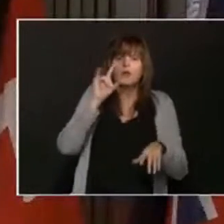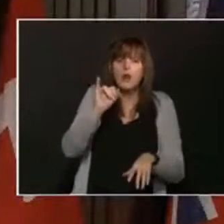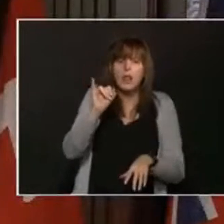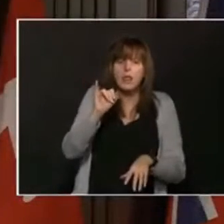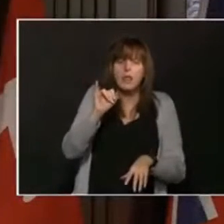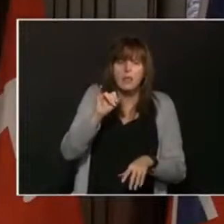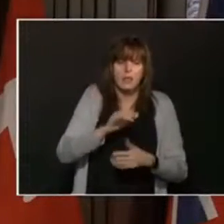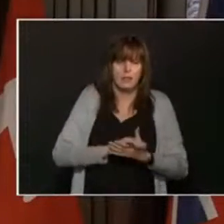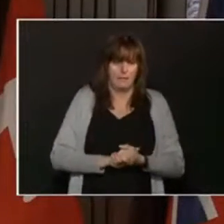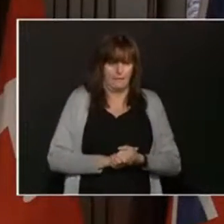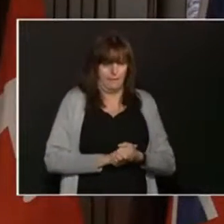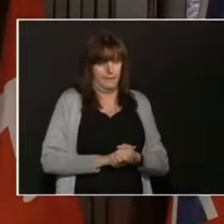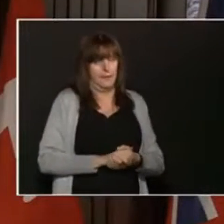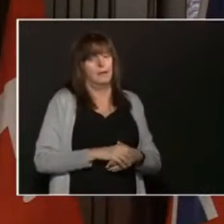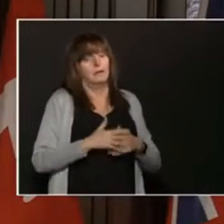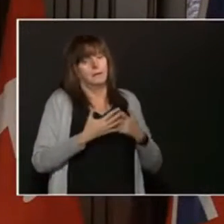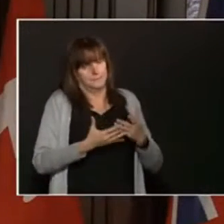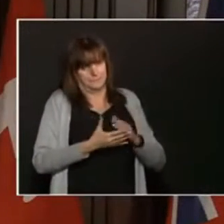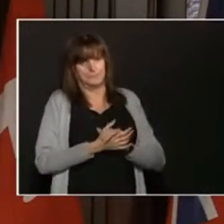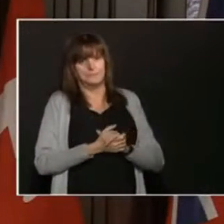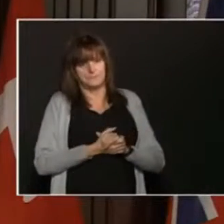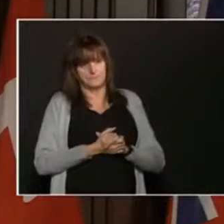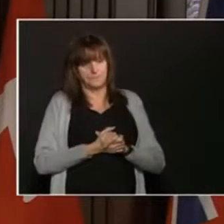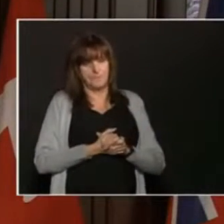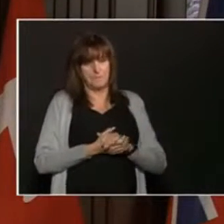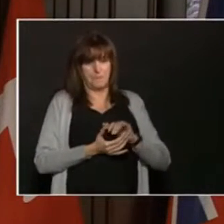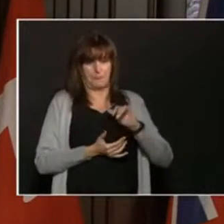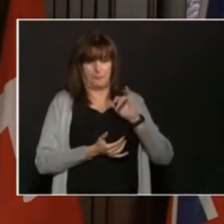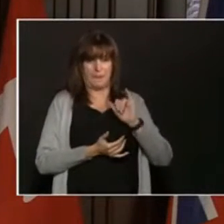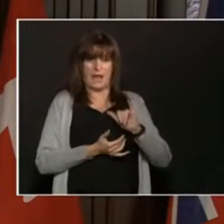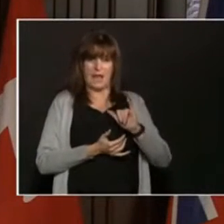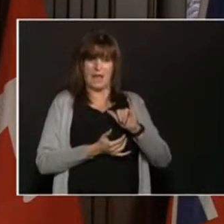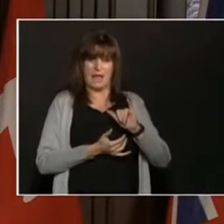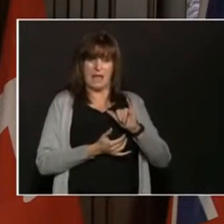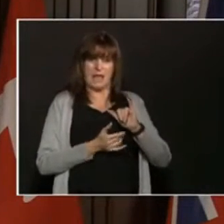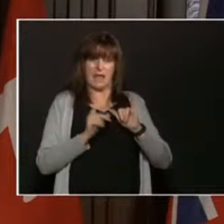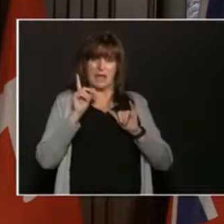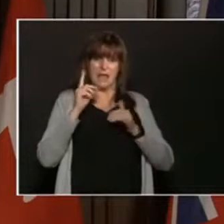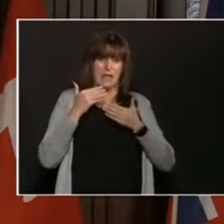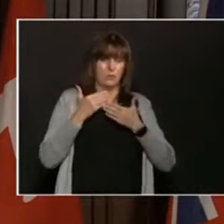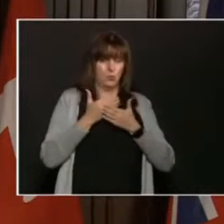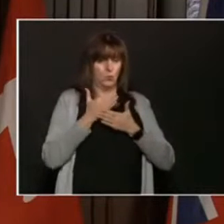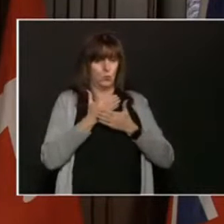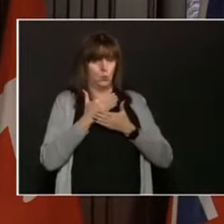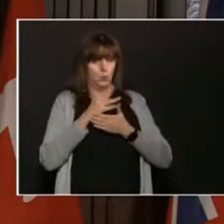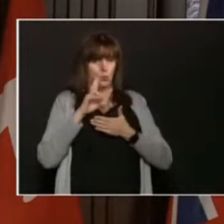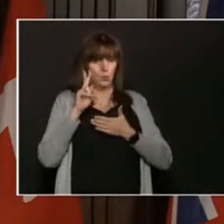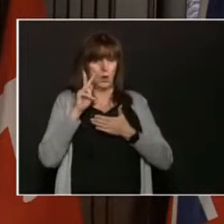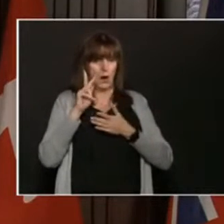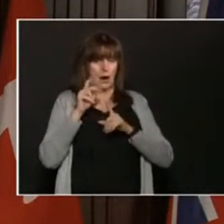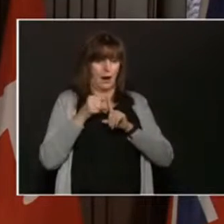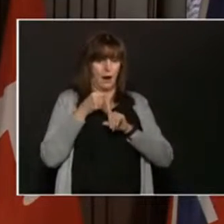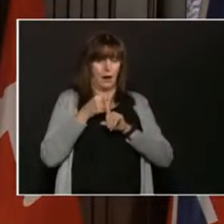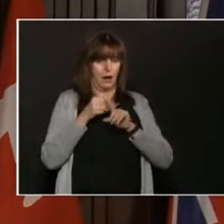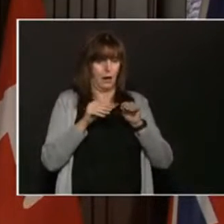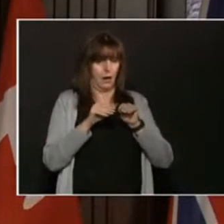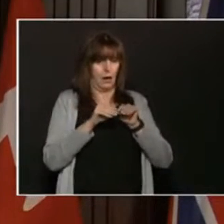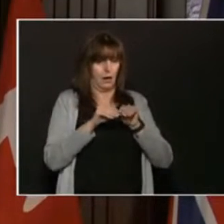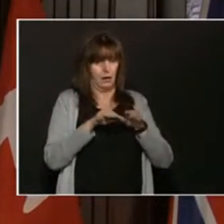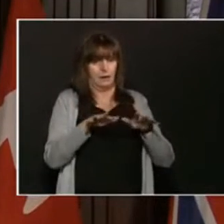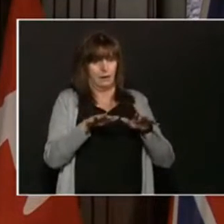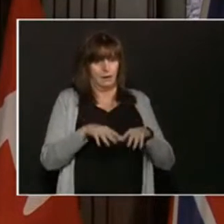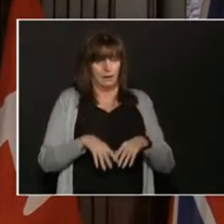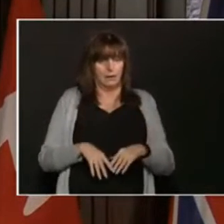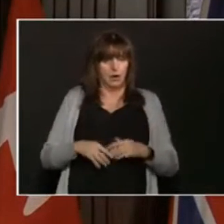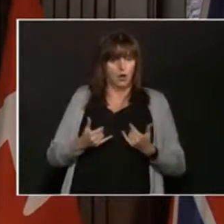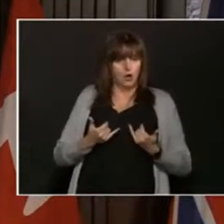the exact component of the current growth that is due to the new variant and the current growth that is due to the existing variant. What we are seeing, though, is